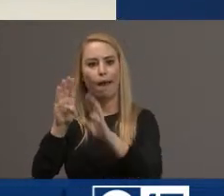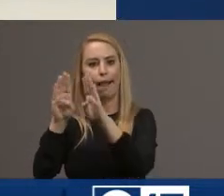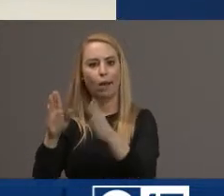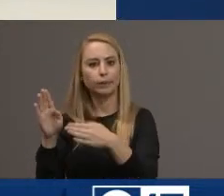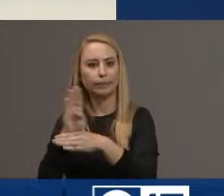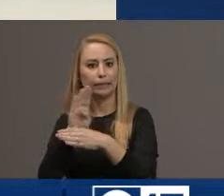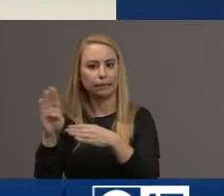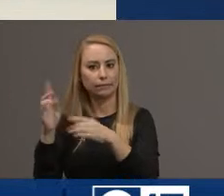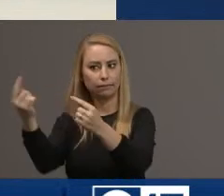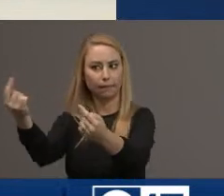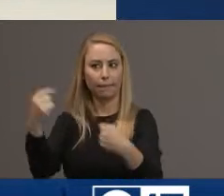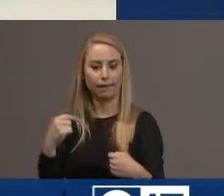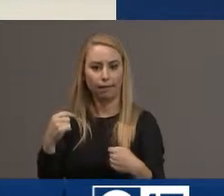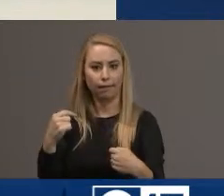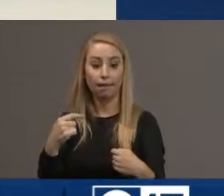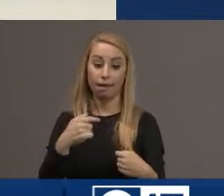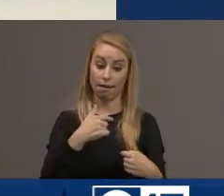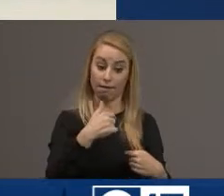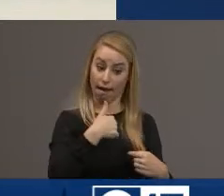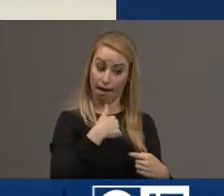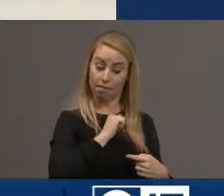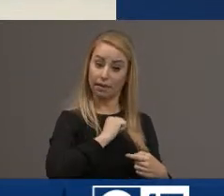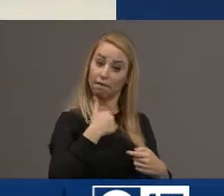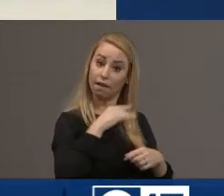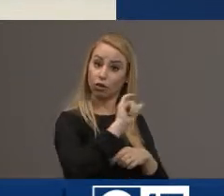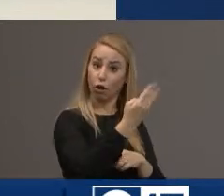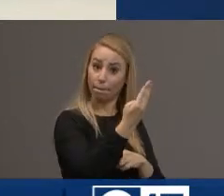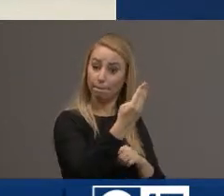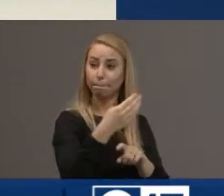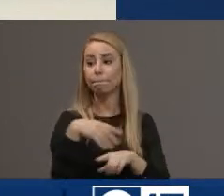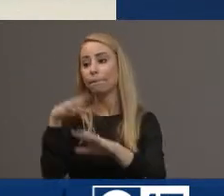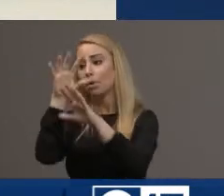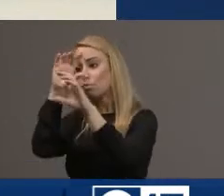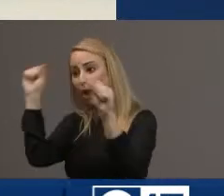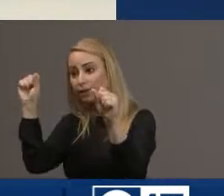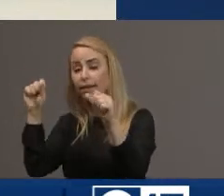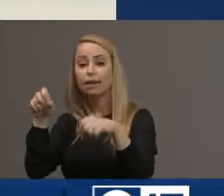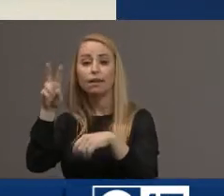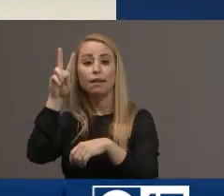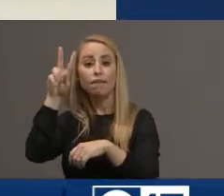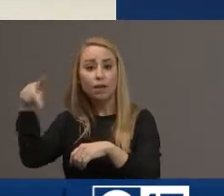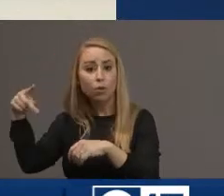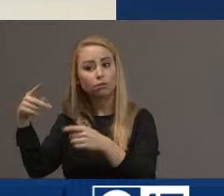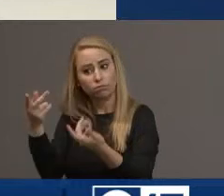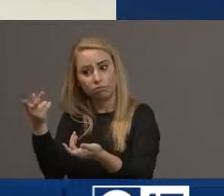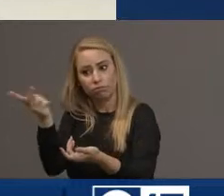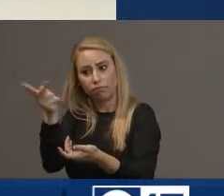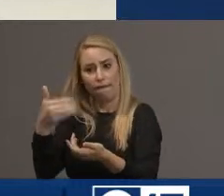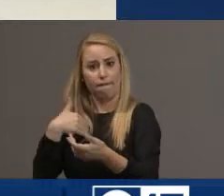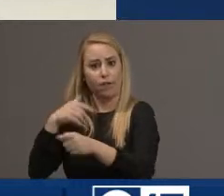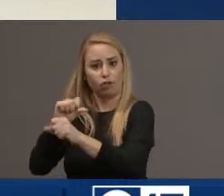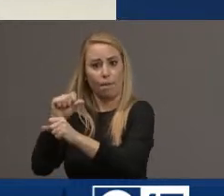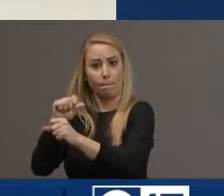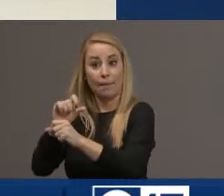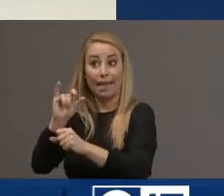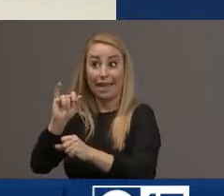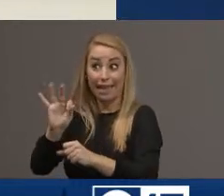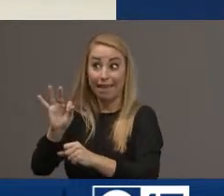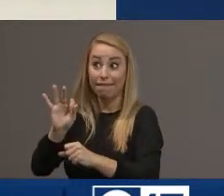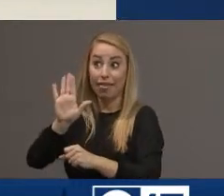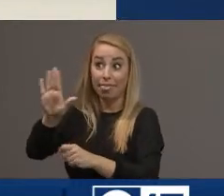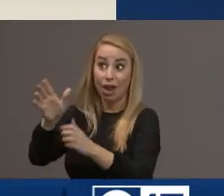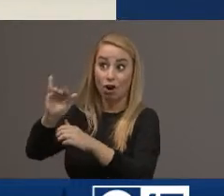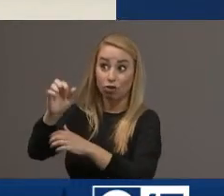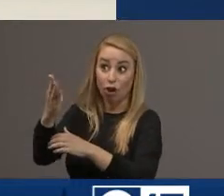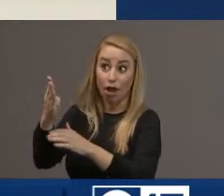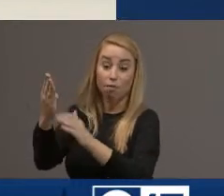do. The President and Vice President have a job to do. When that job's in Arizona, we're going to accommodate them.